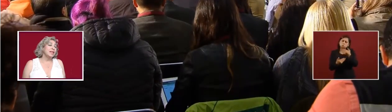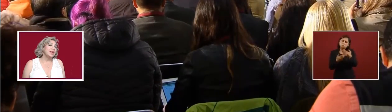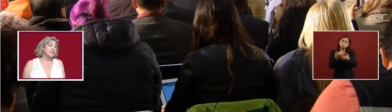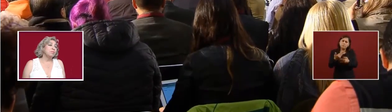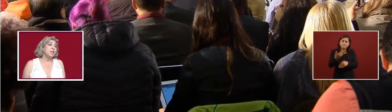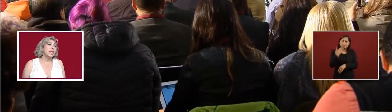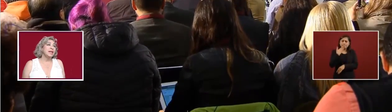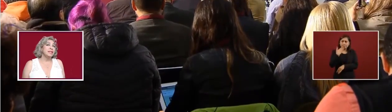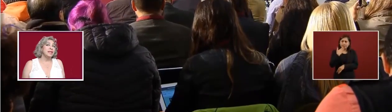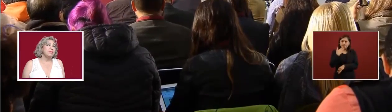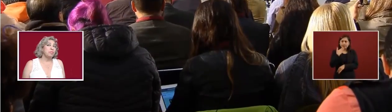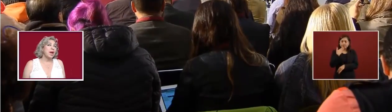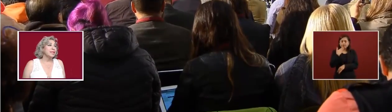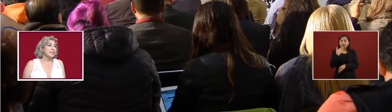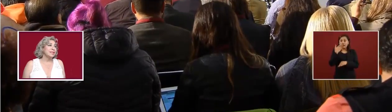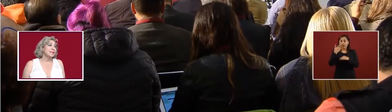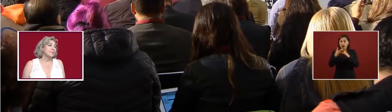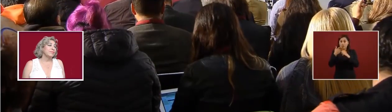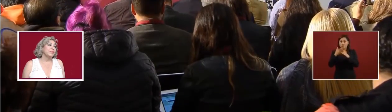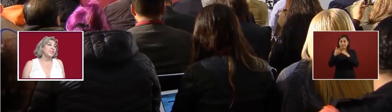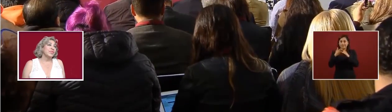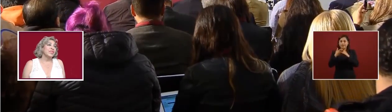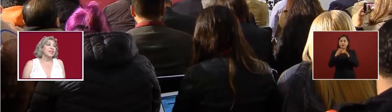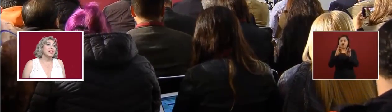that is applying the practice,